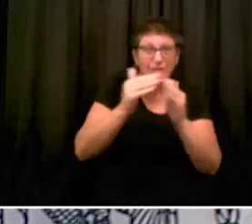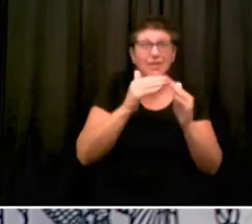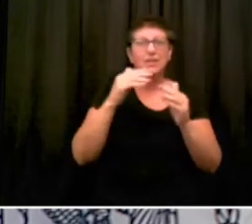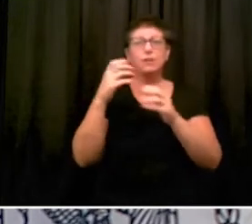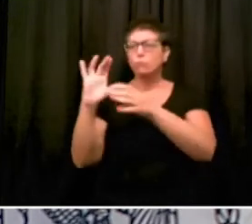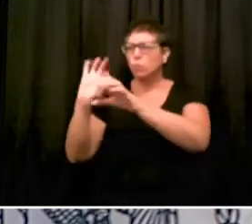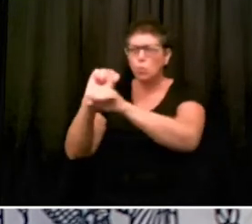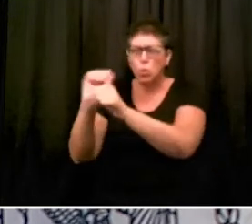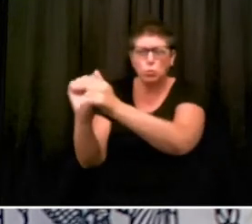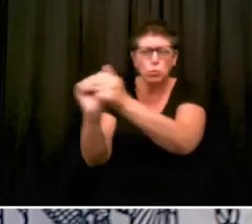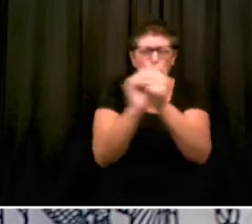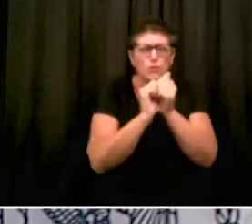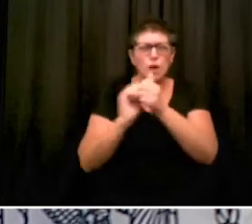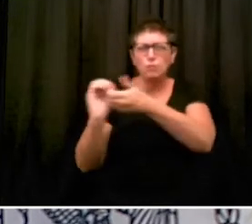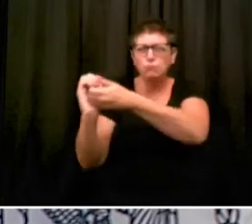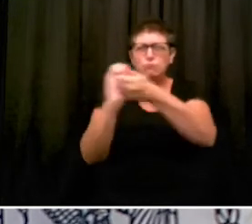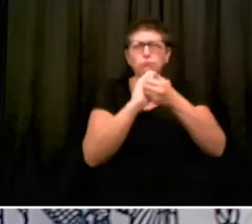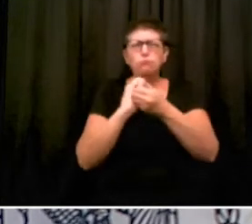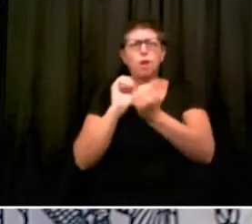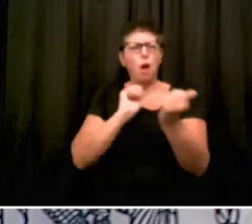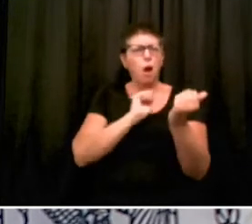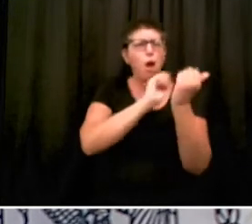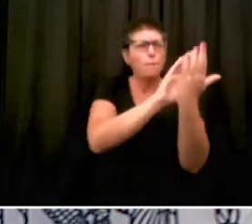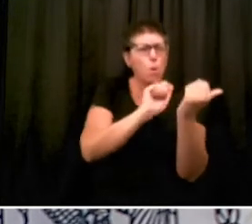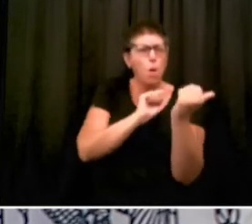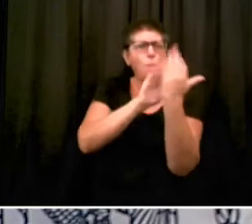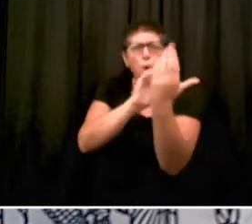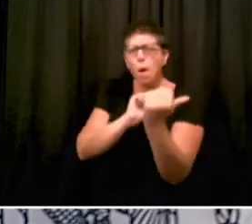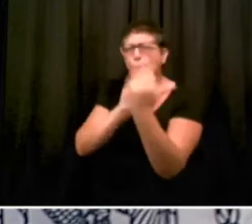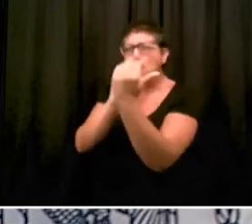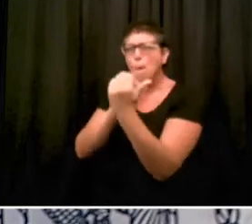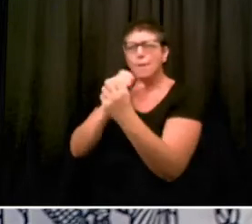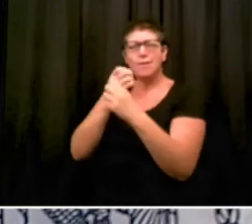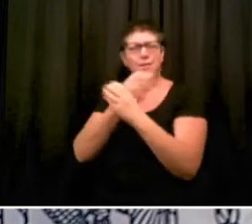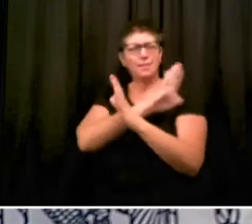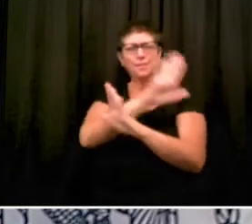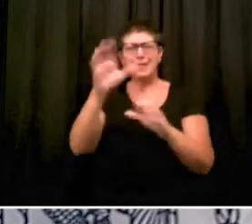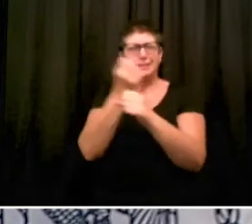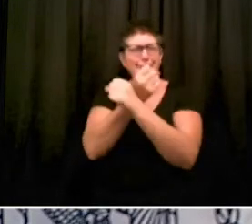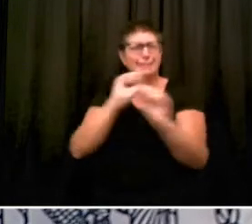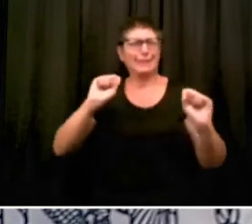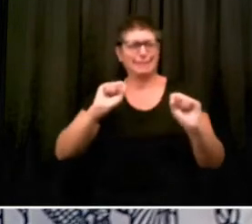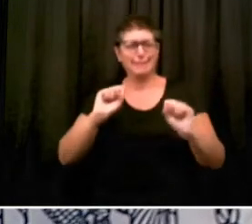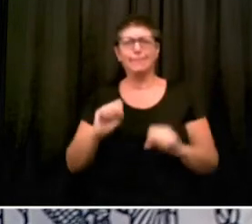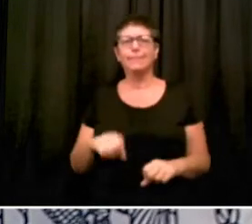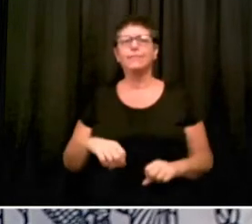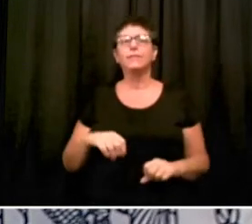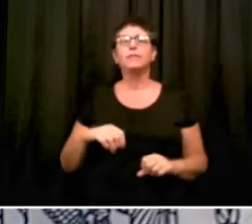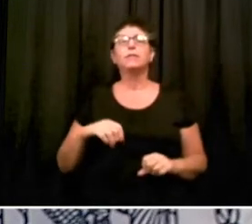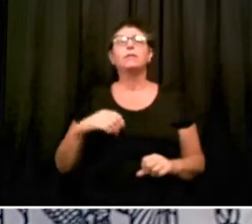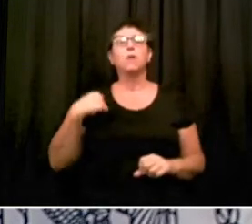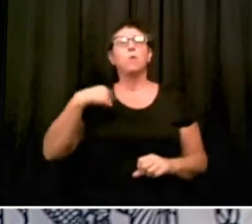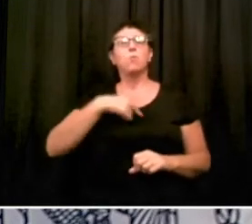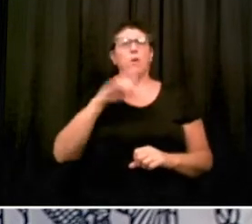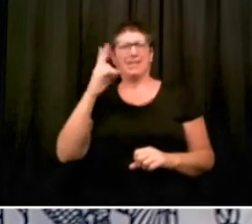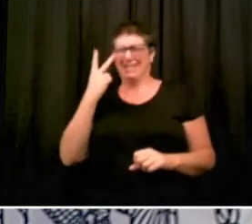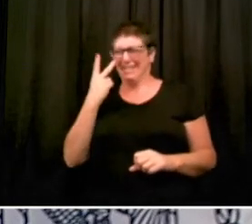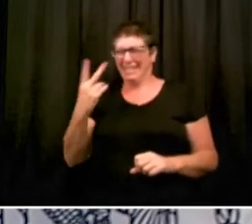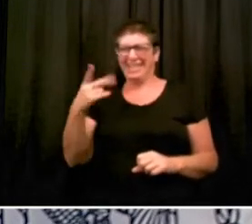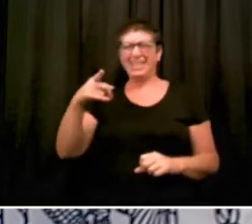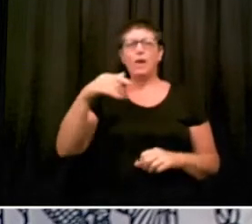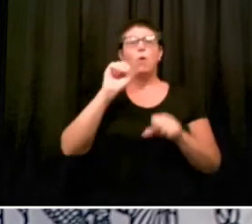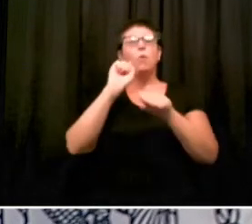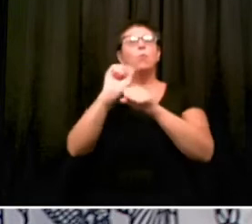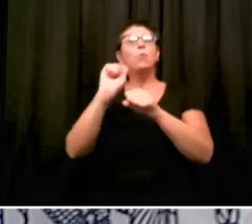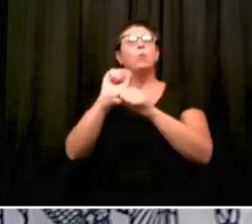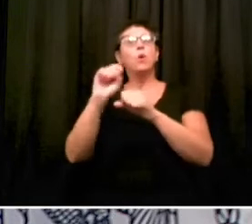violence problems. That we've seen with our own eyes, that in consistent, intense effort, it is helping. We've seen